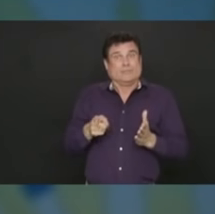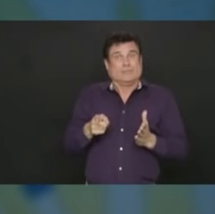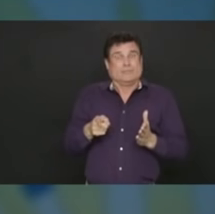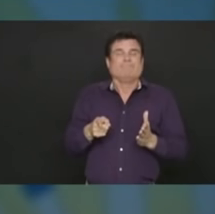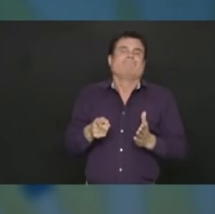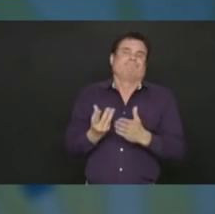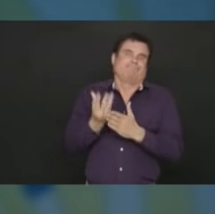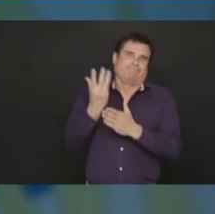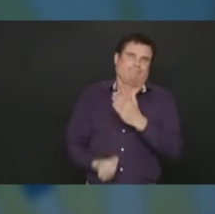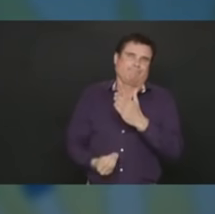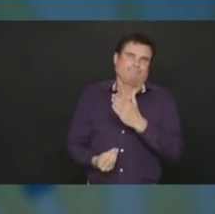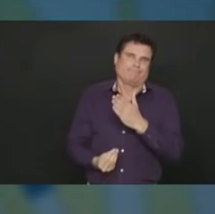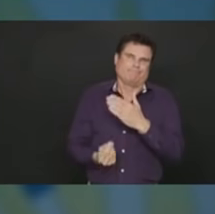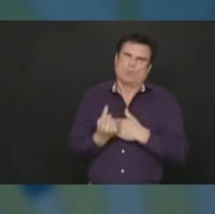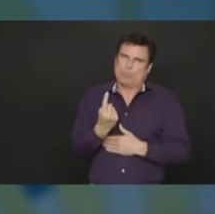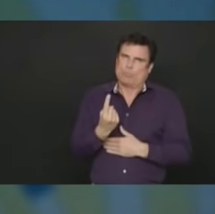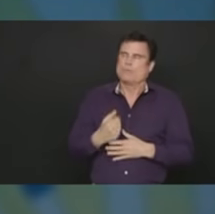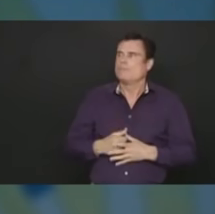illness.